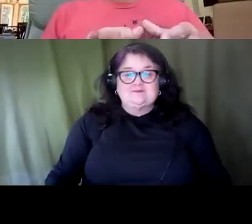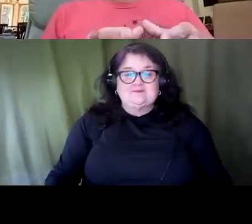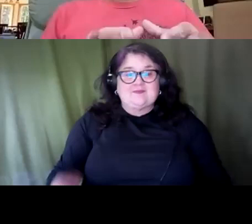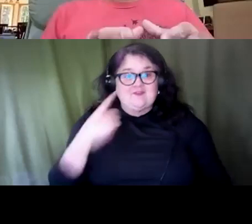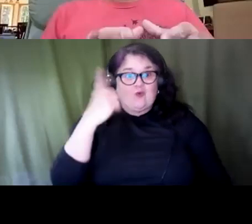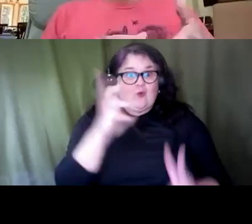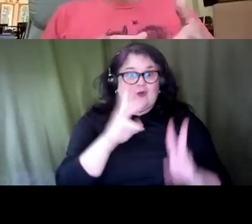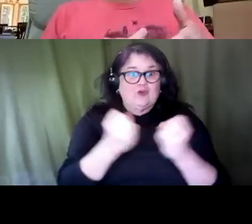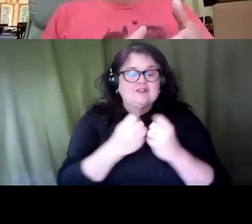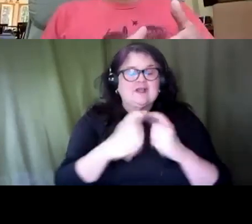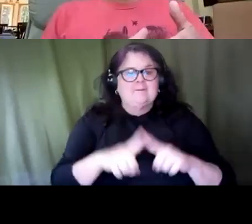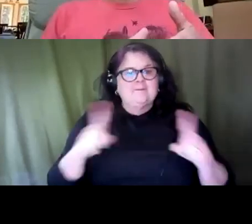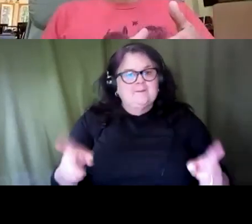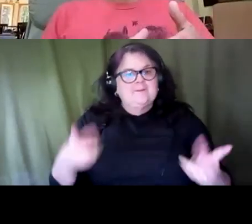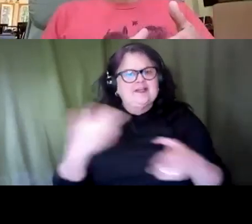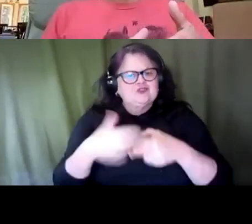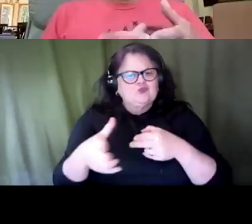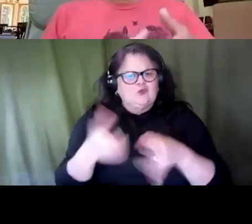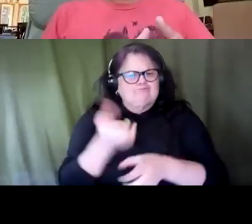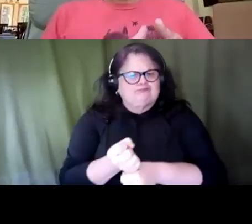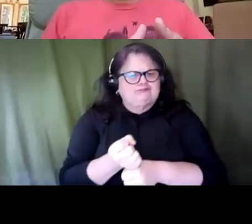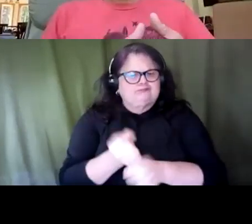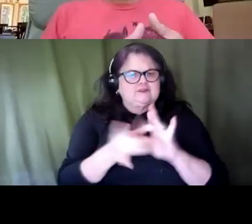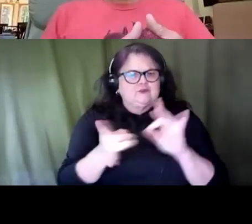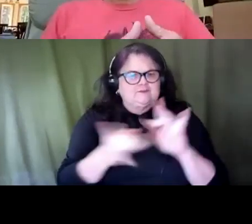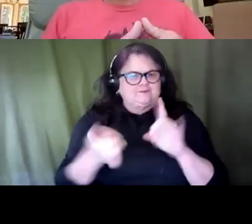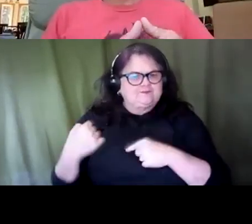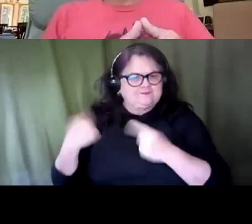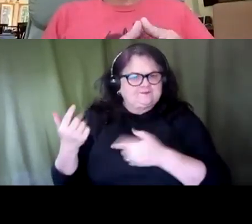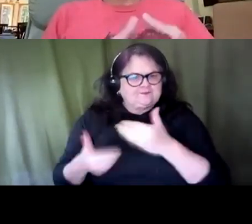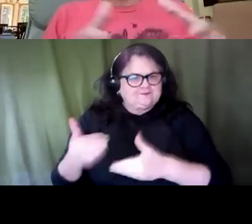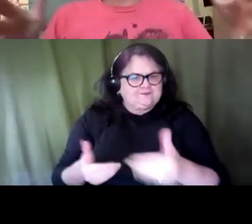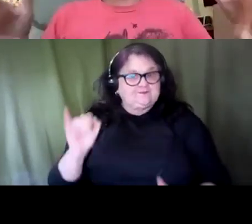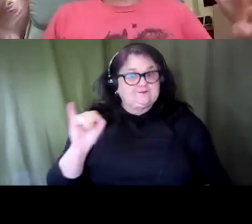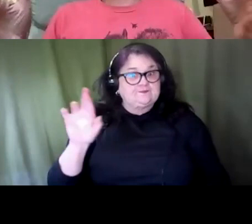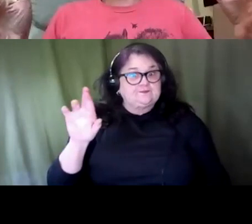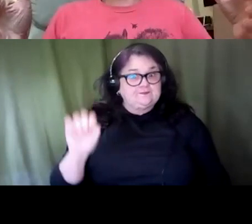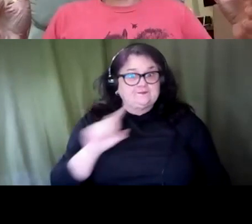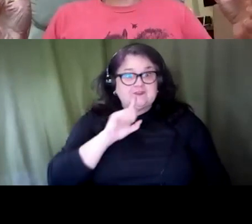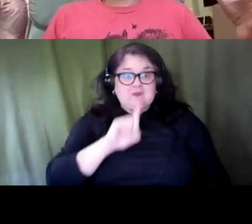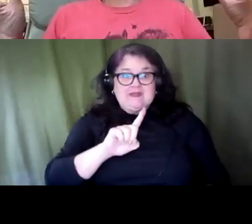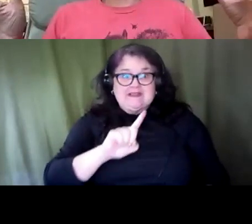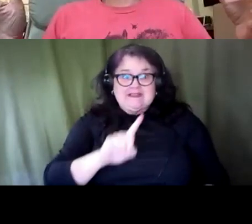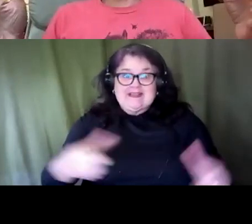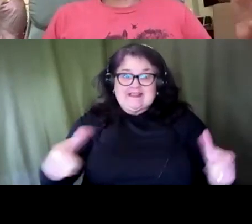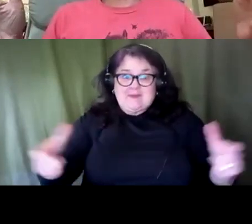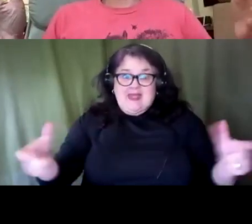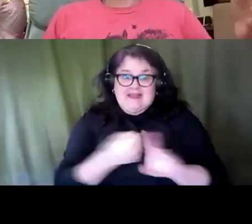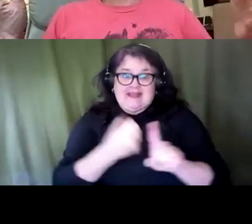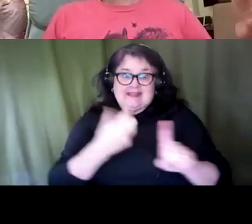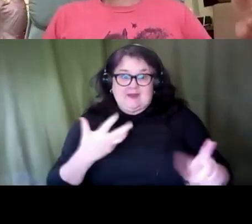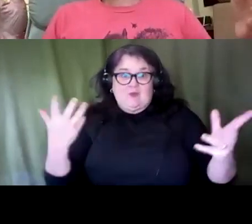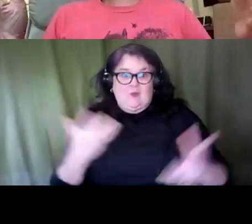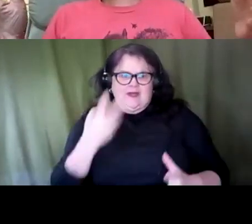story is that over time, the IRS has really expanded what it views as a charitable